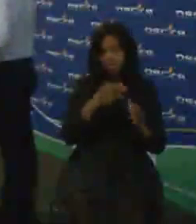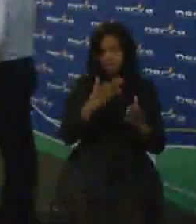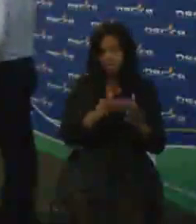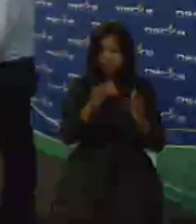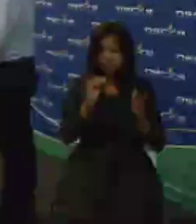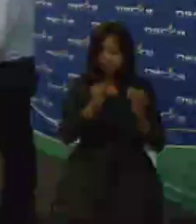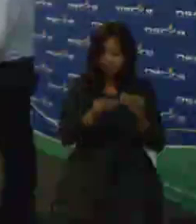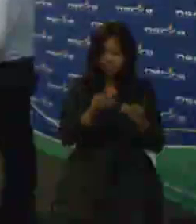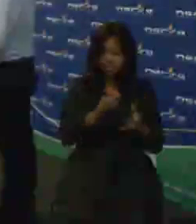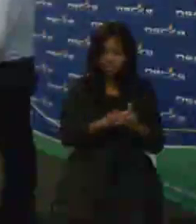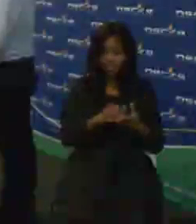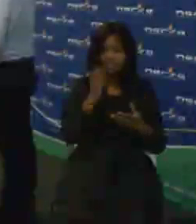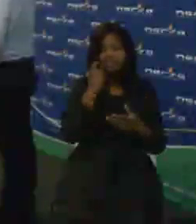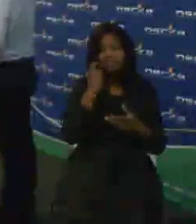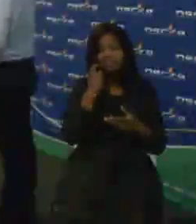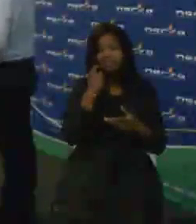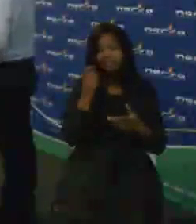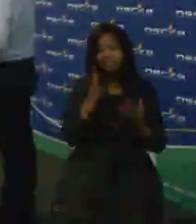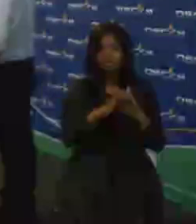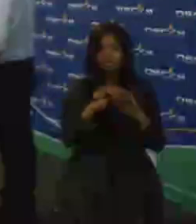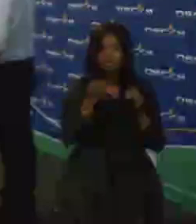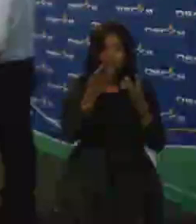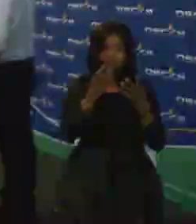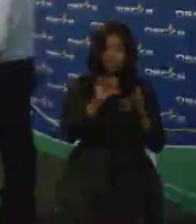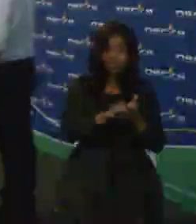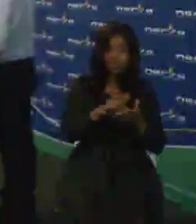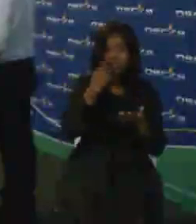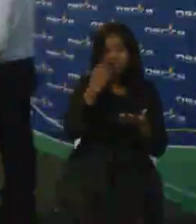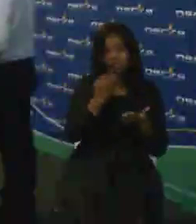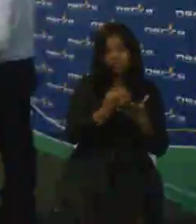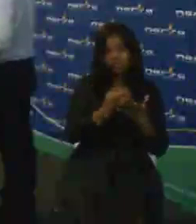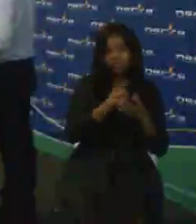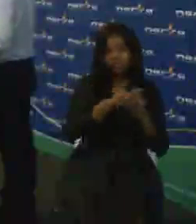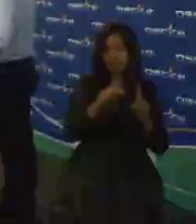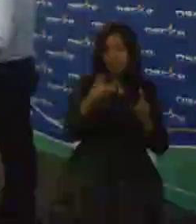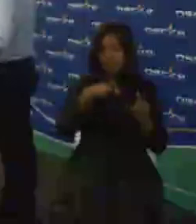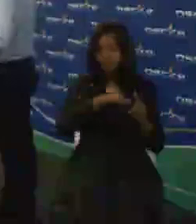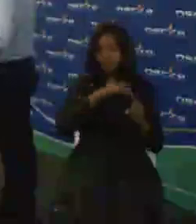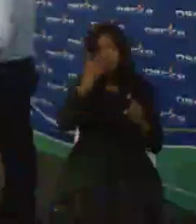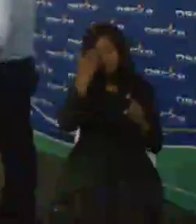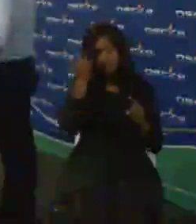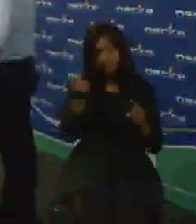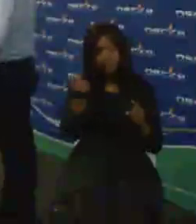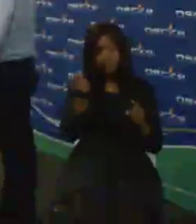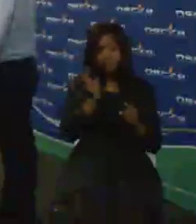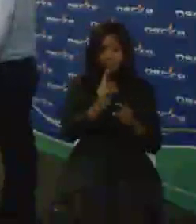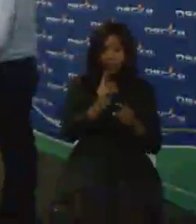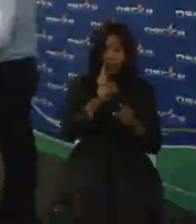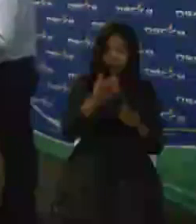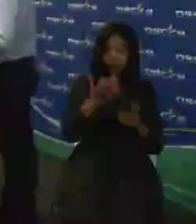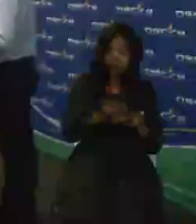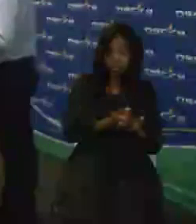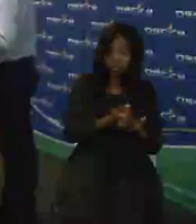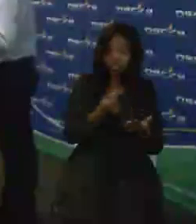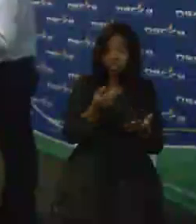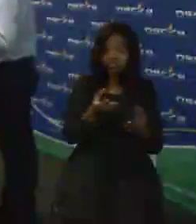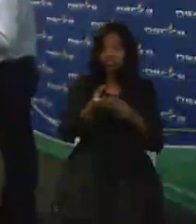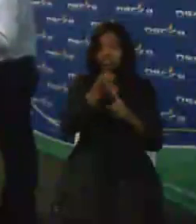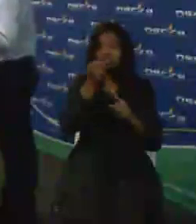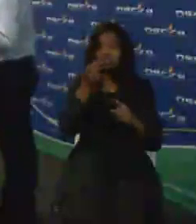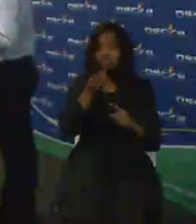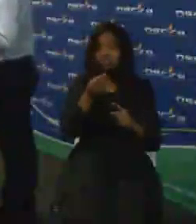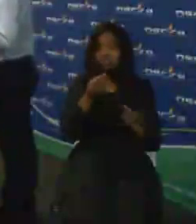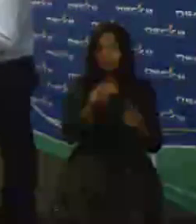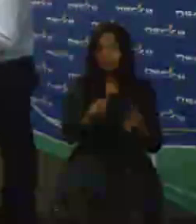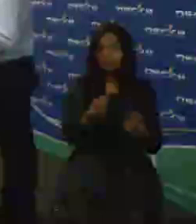very easily and then provide that evidence, but we don't know what it will take to achieve the 1